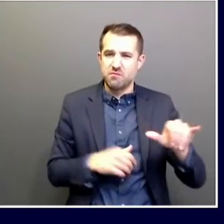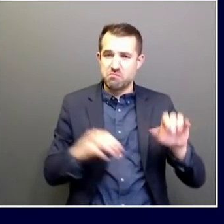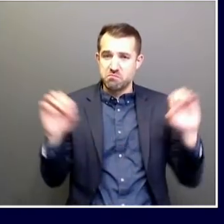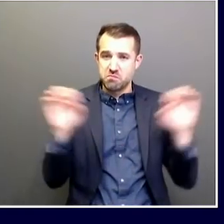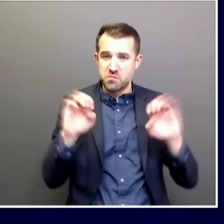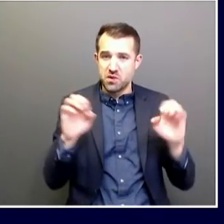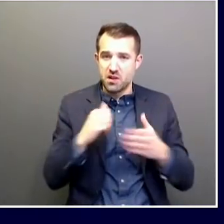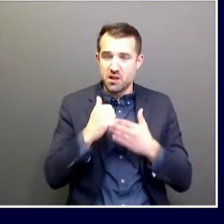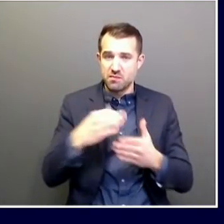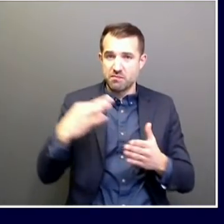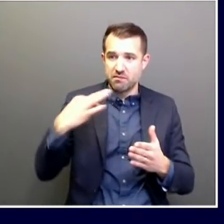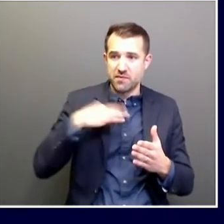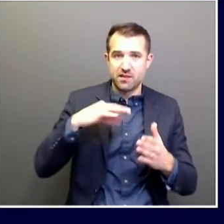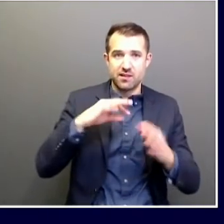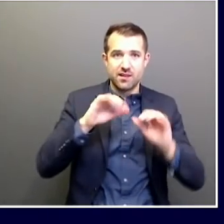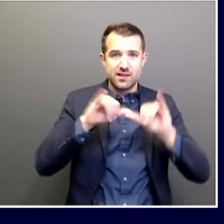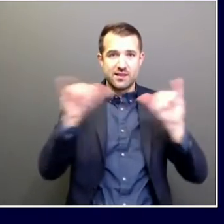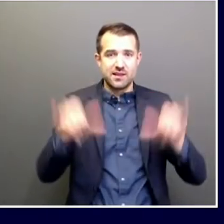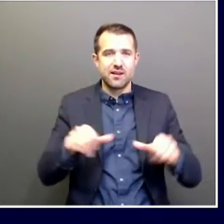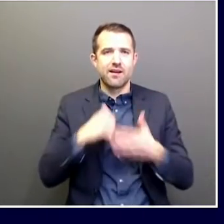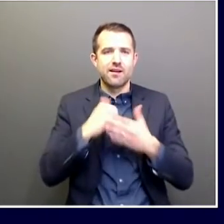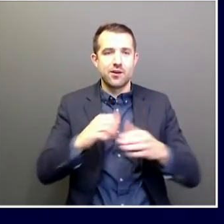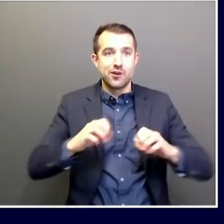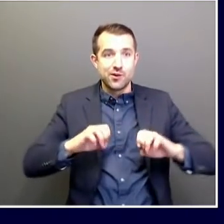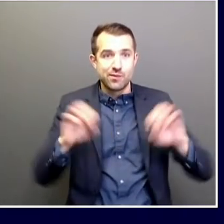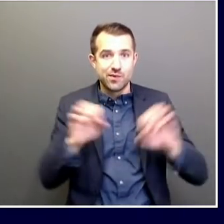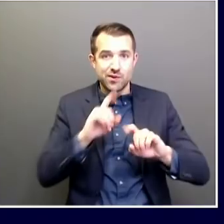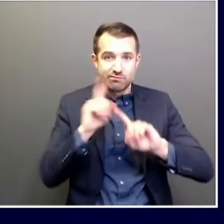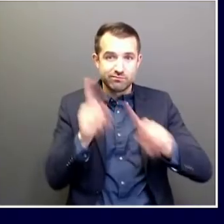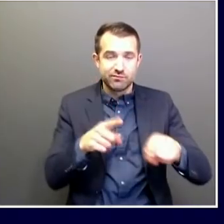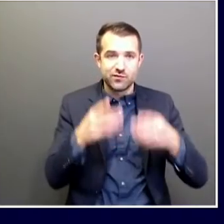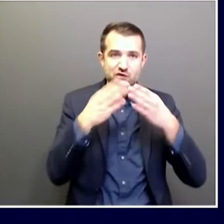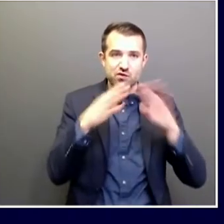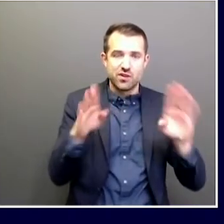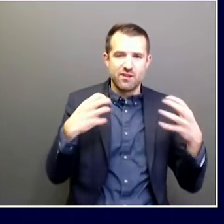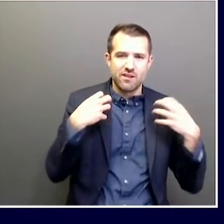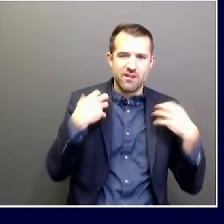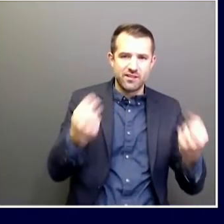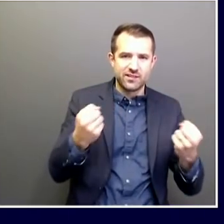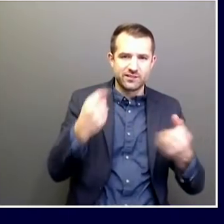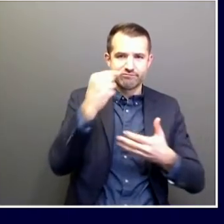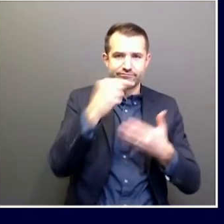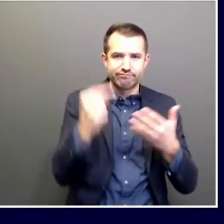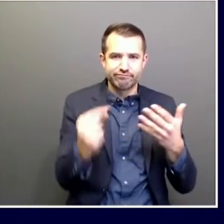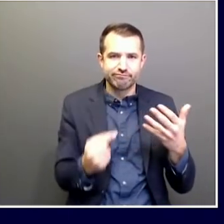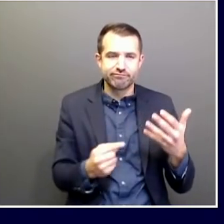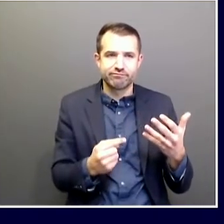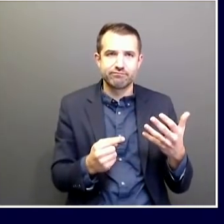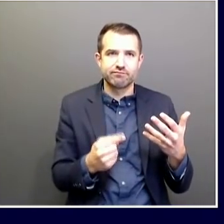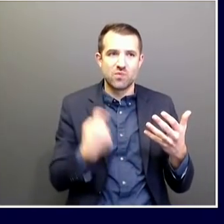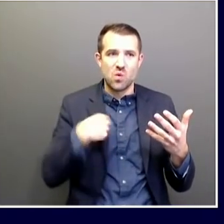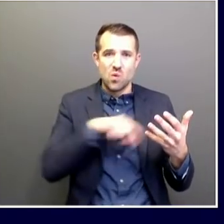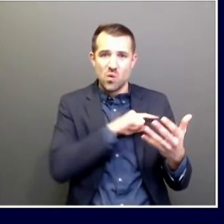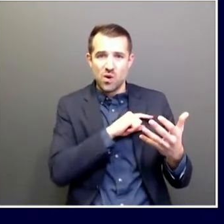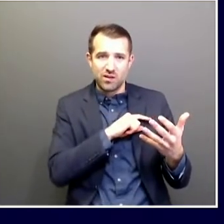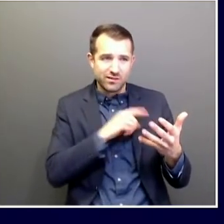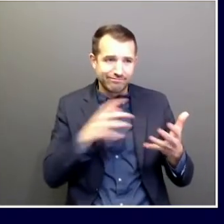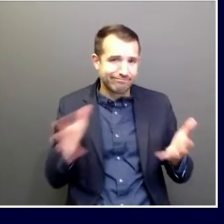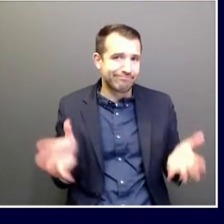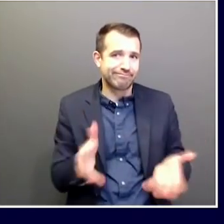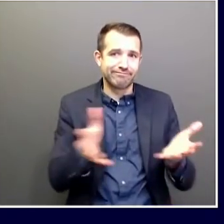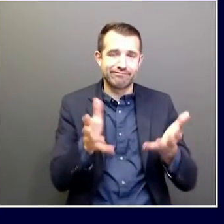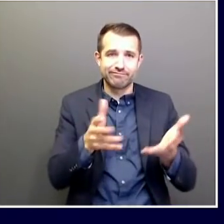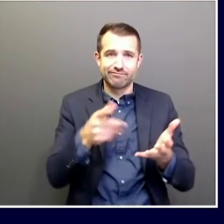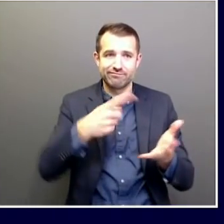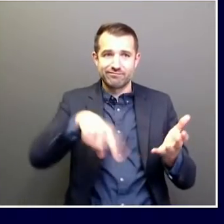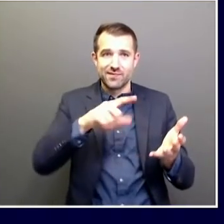healthcare, public health, and emergency responses in situations like this. We do urge Maine people who have some experience in a healthcare